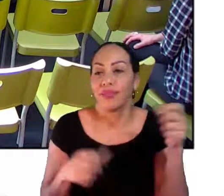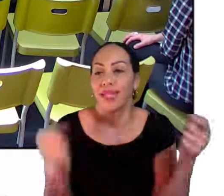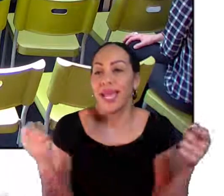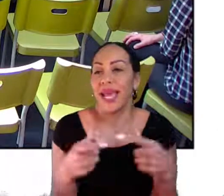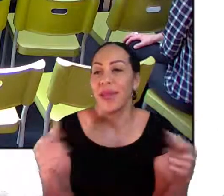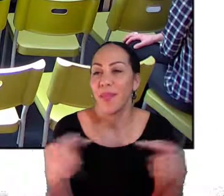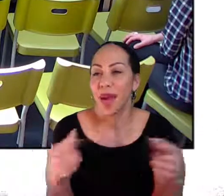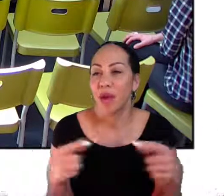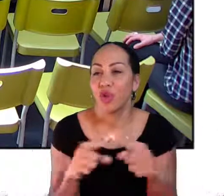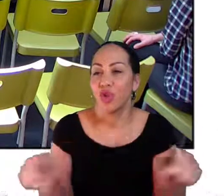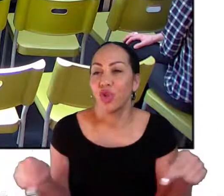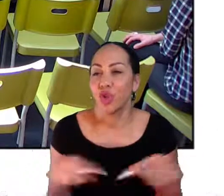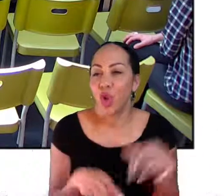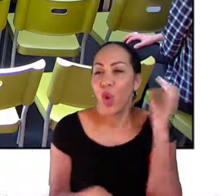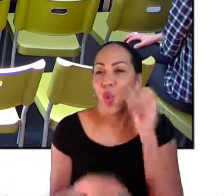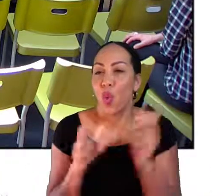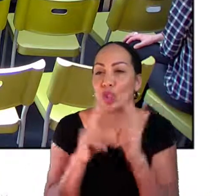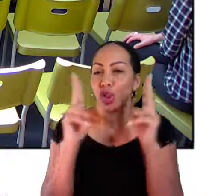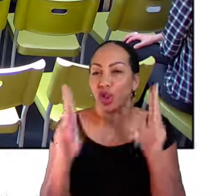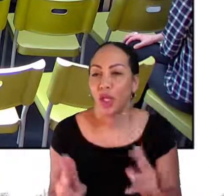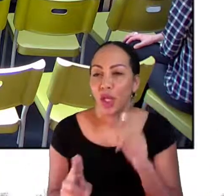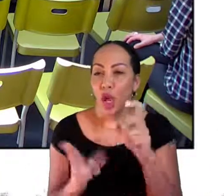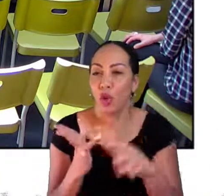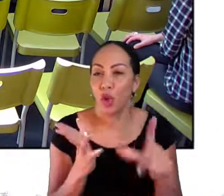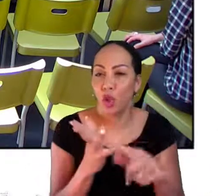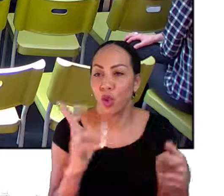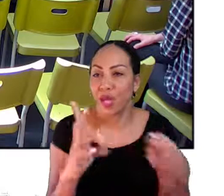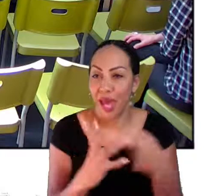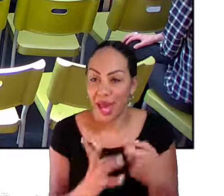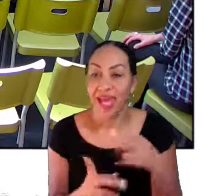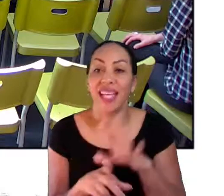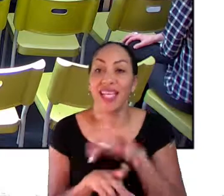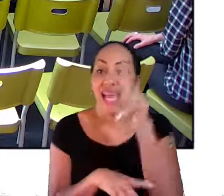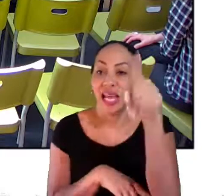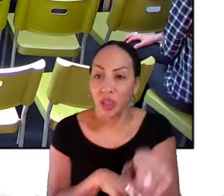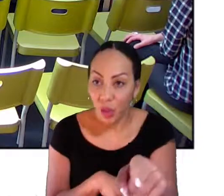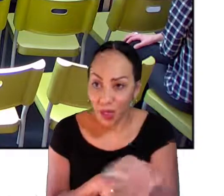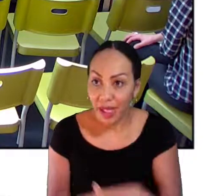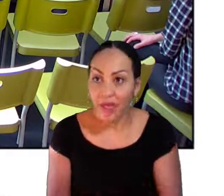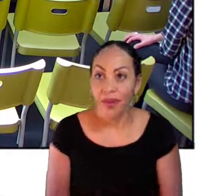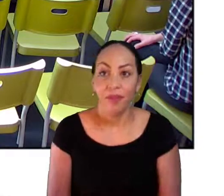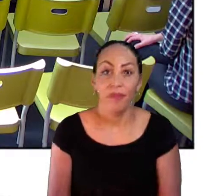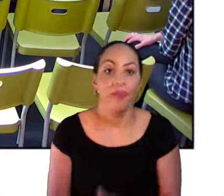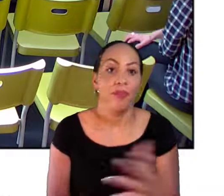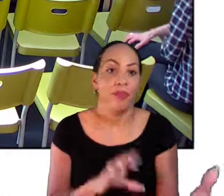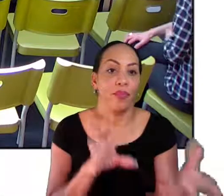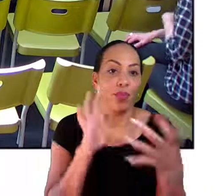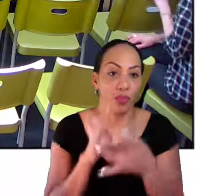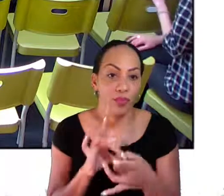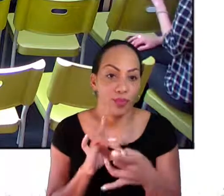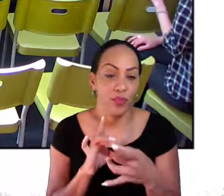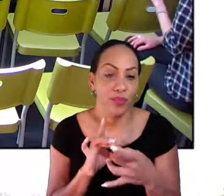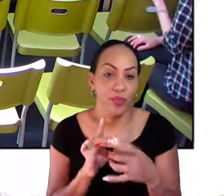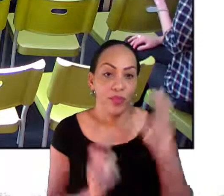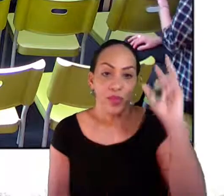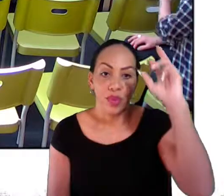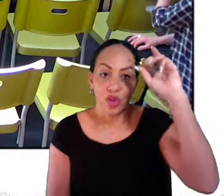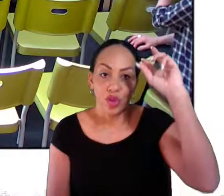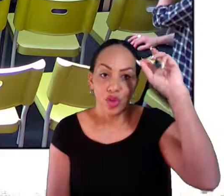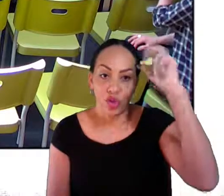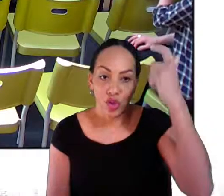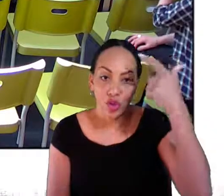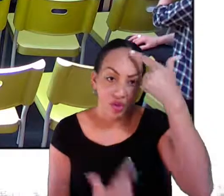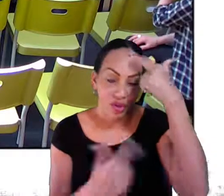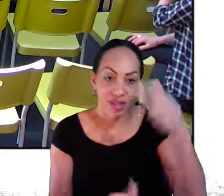studio@watershed.co.uk with any questions that you have. Next week, we will be joined by studio resident Tim Kinberg, who's going to